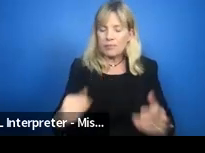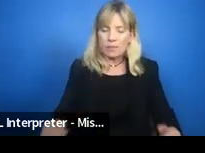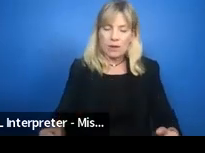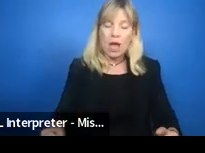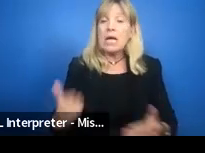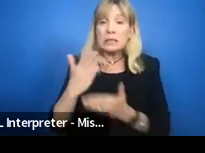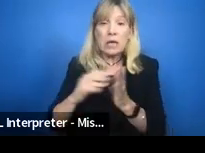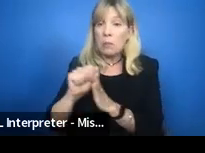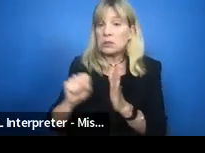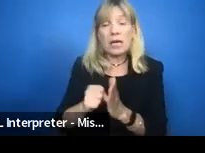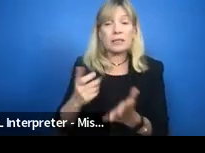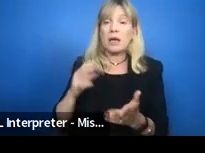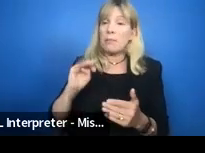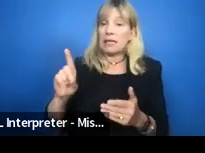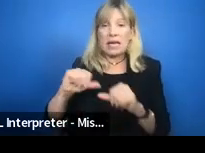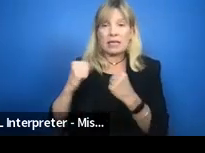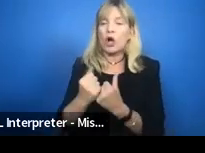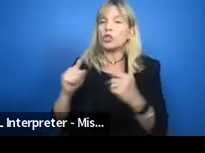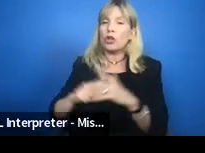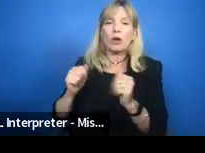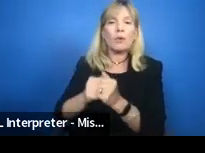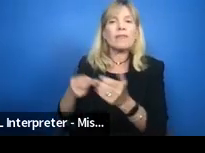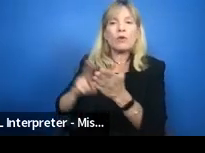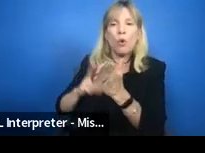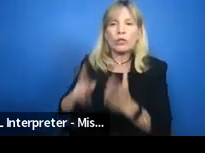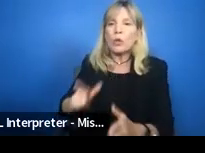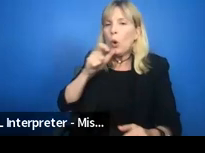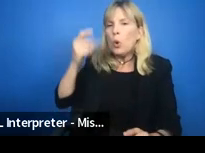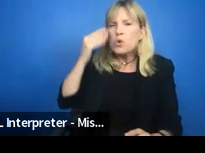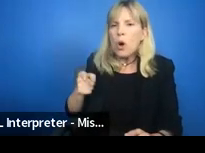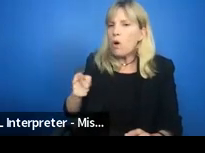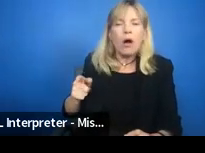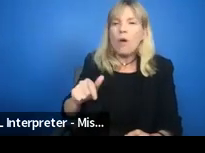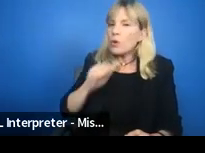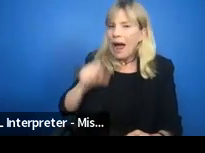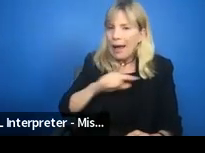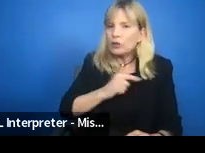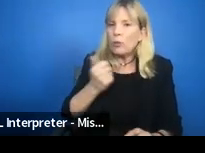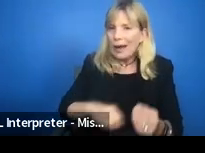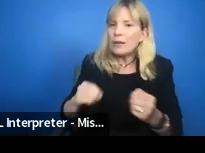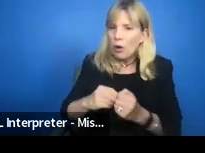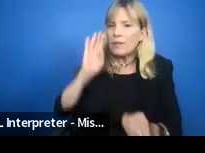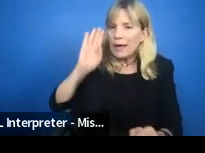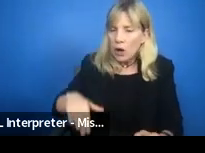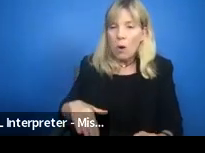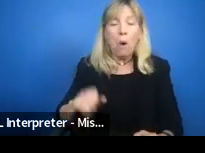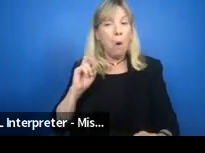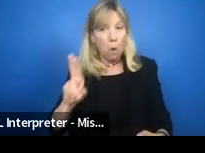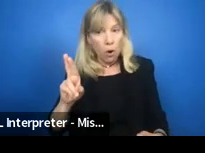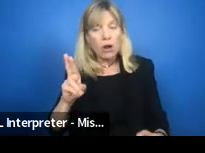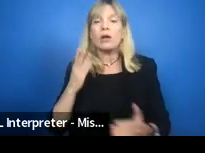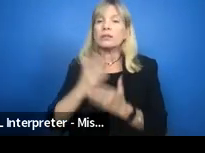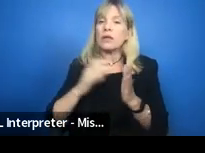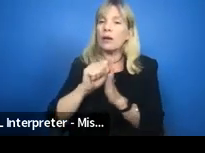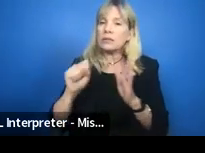In some states, Medicaid agencies are beginning with enrollees who they know are no longer eligible, or some